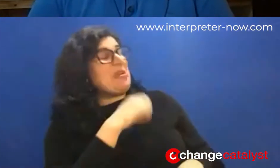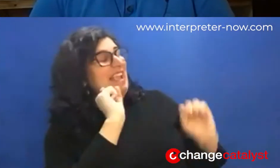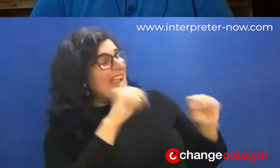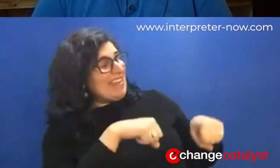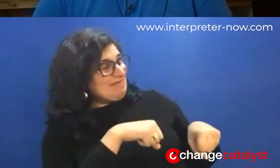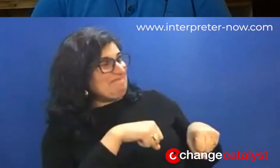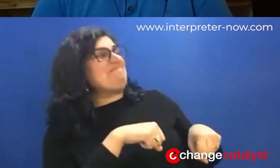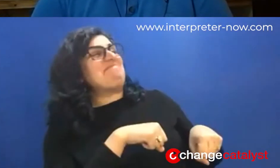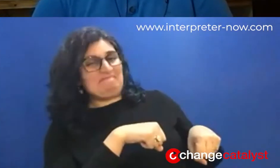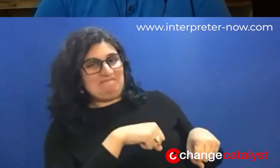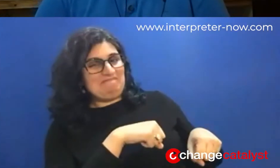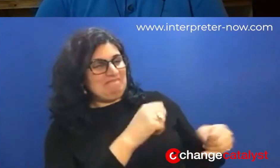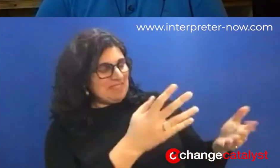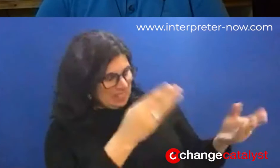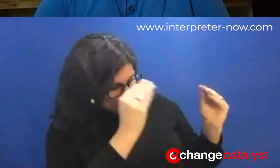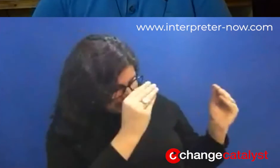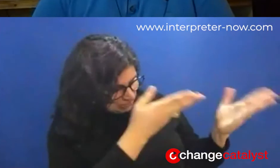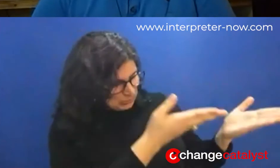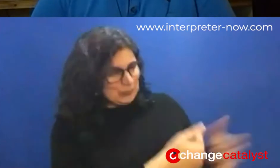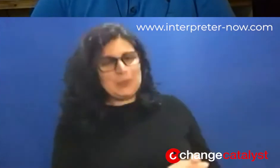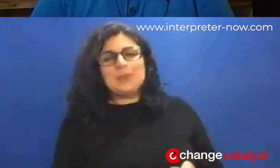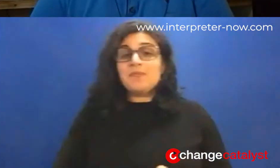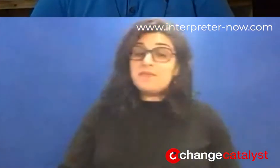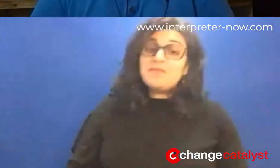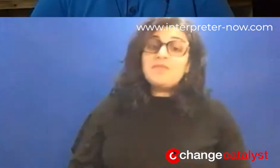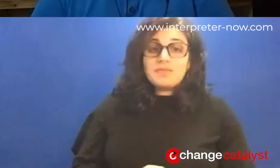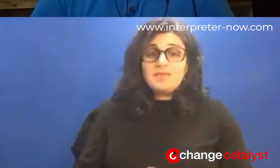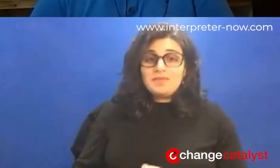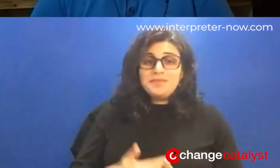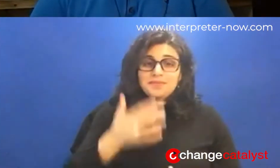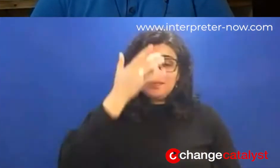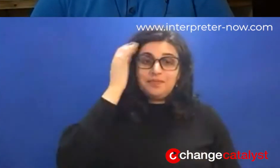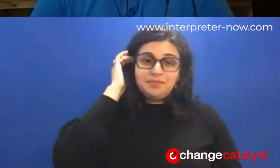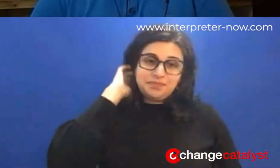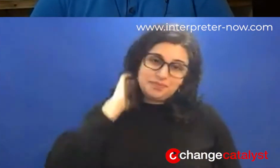And let me show you how. Right. Right. So, yeah.